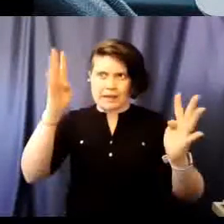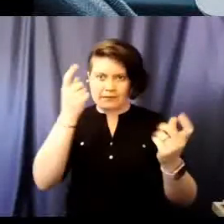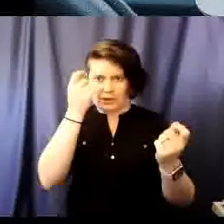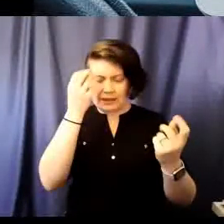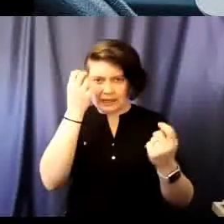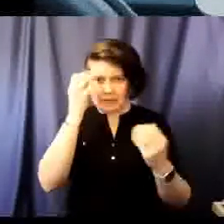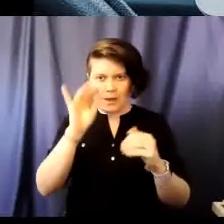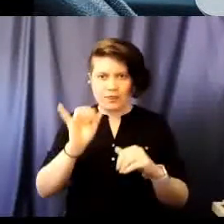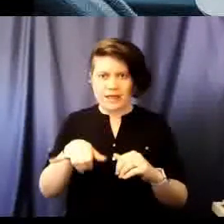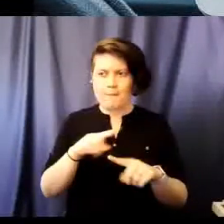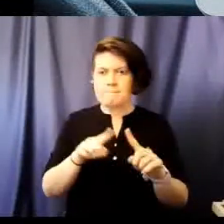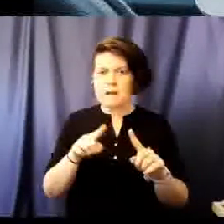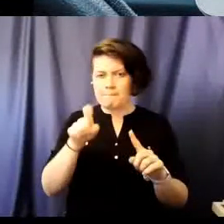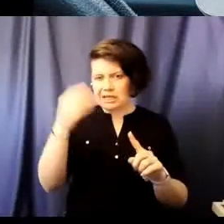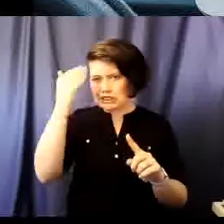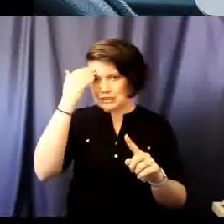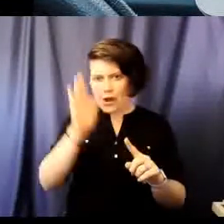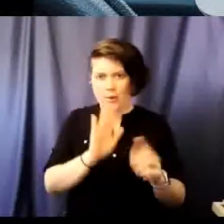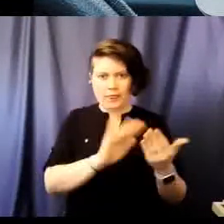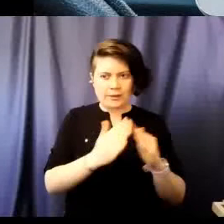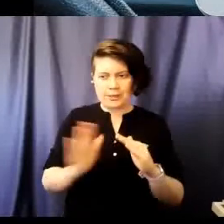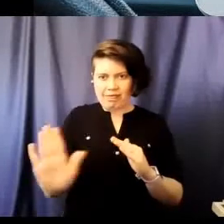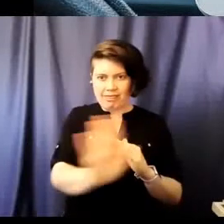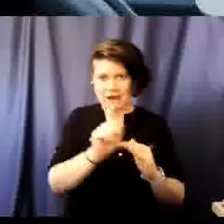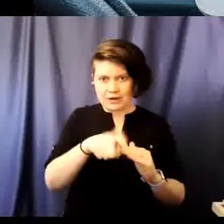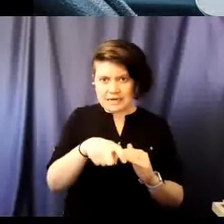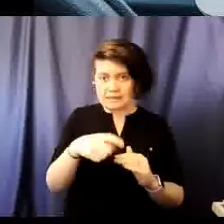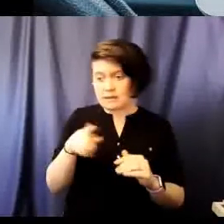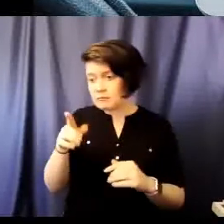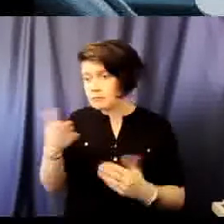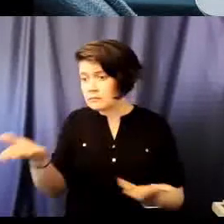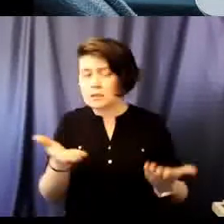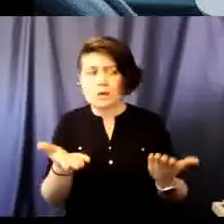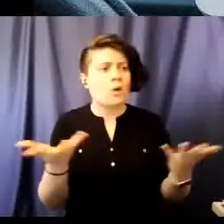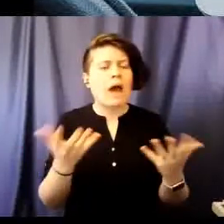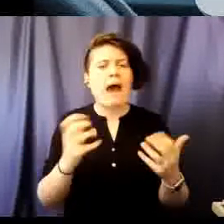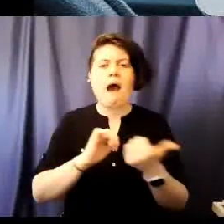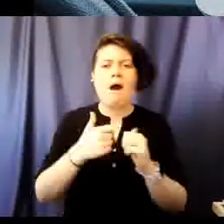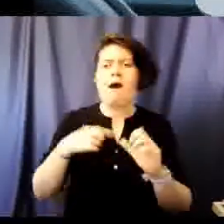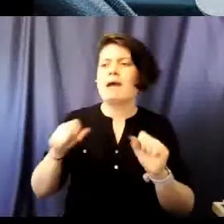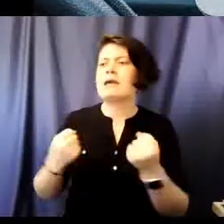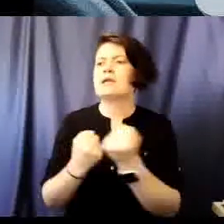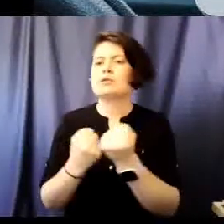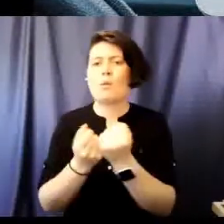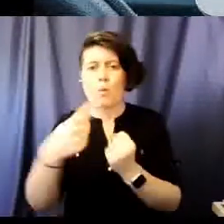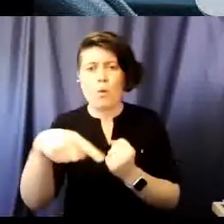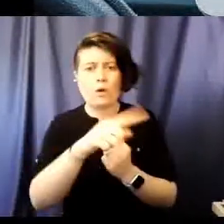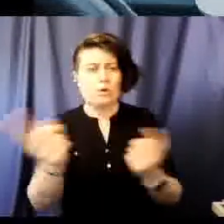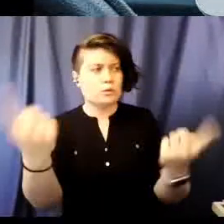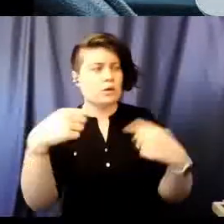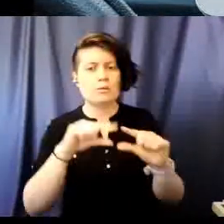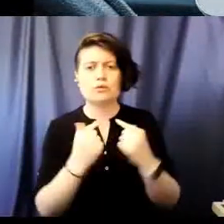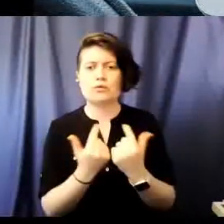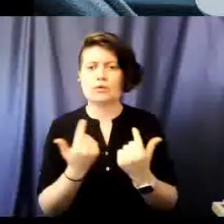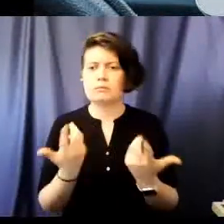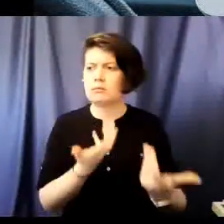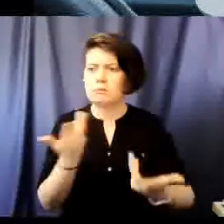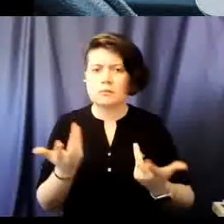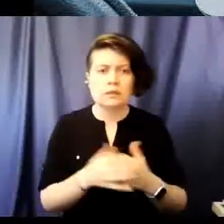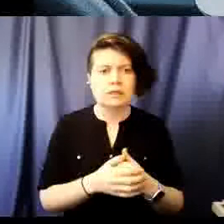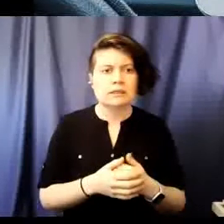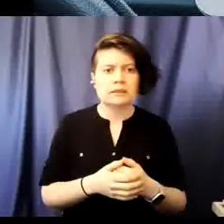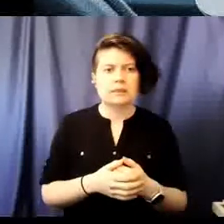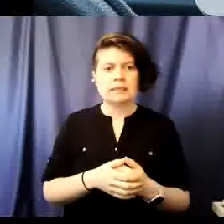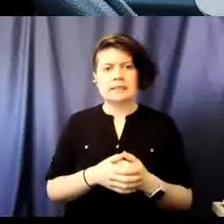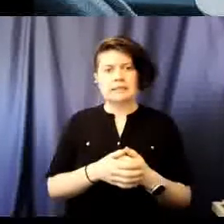conscious of those needs and should be asking if they need support from time to time. This could be things like making